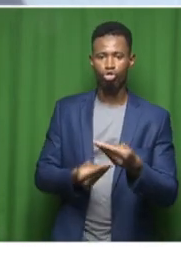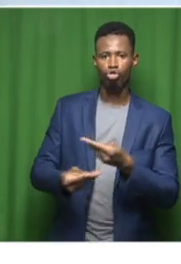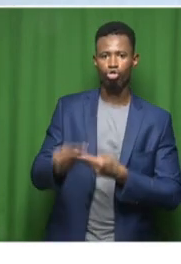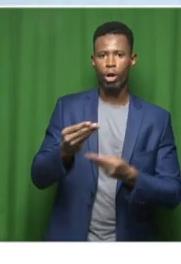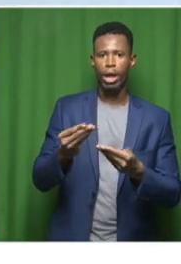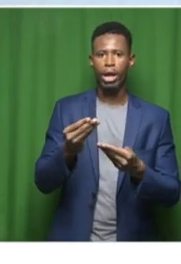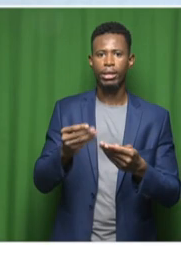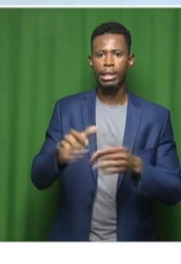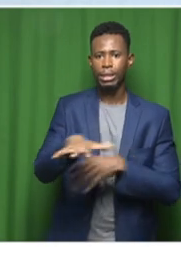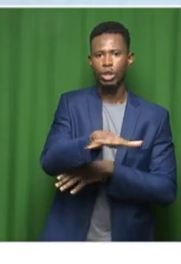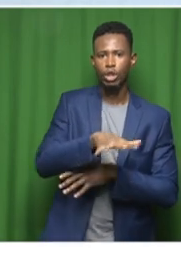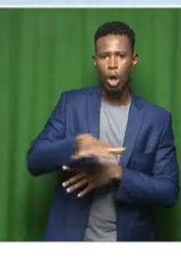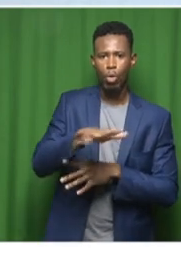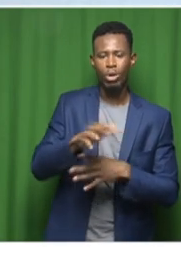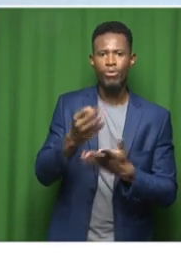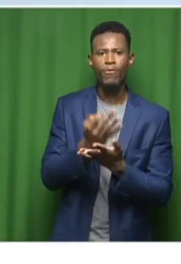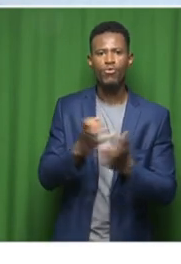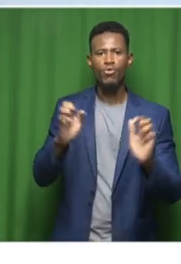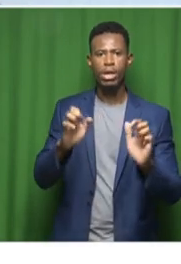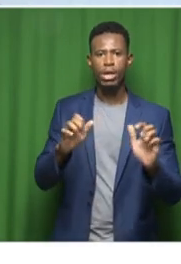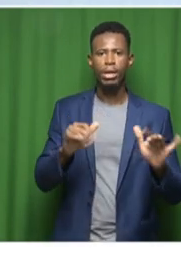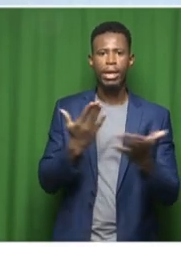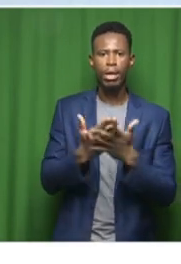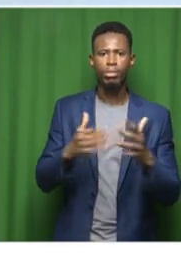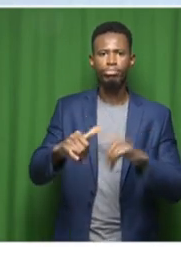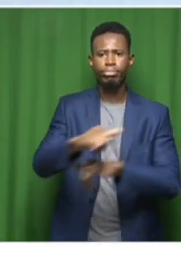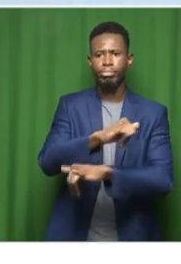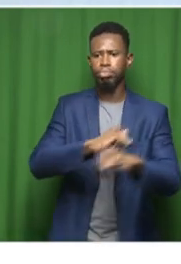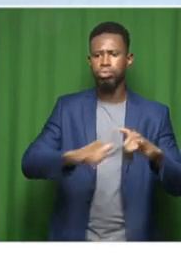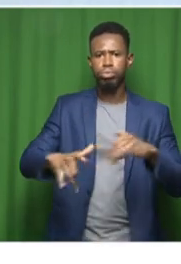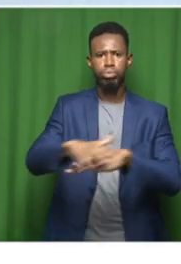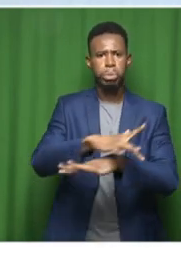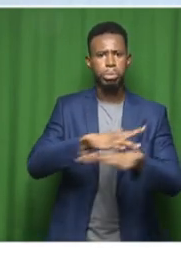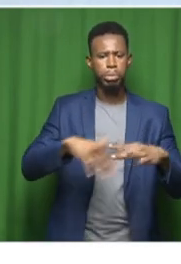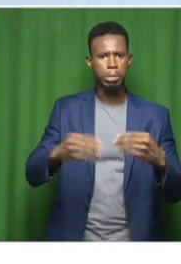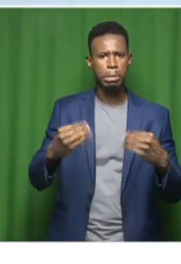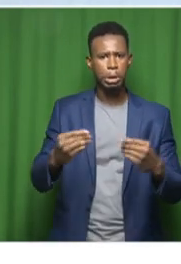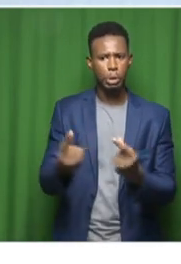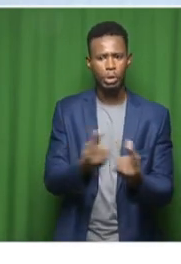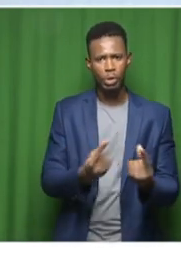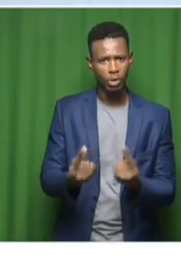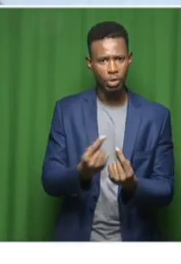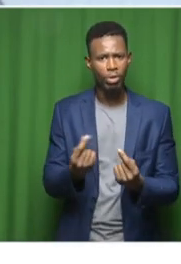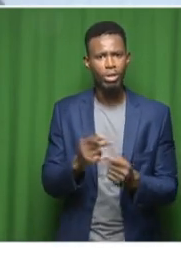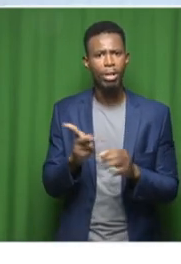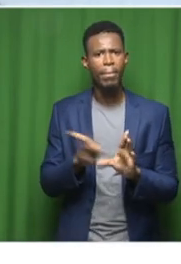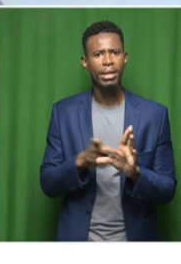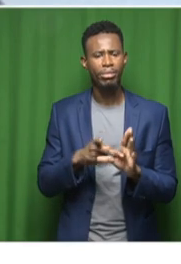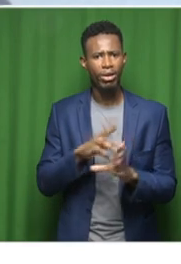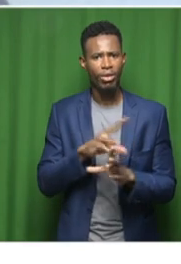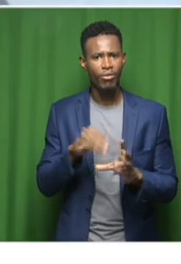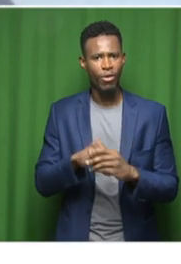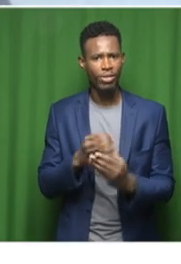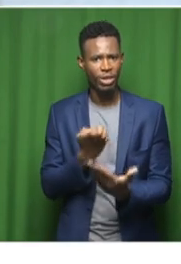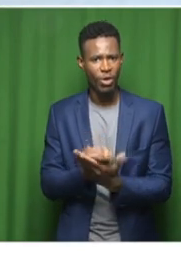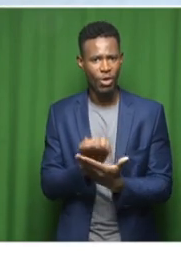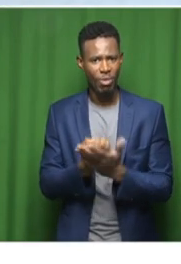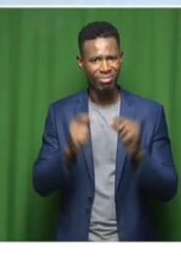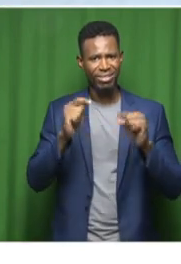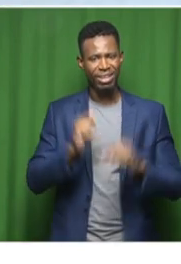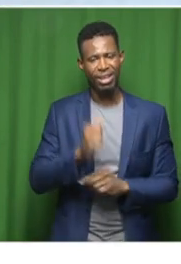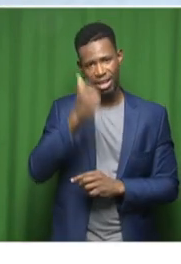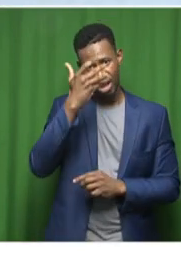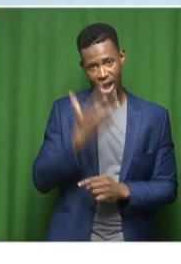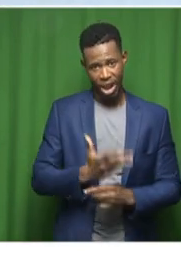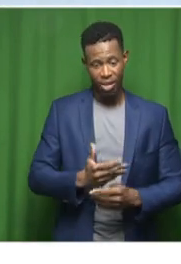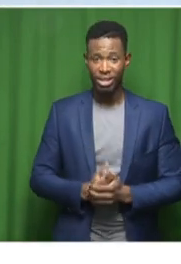as announced, and any other participation in the economy of the continent. Yeah. So